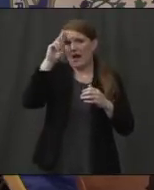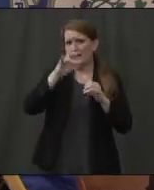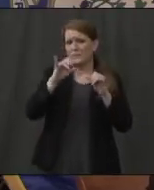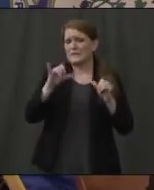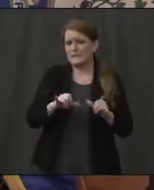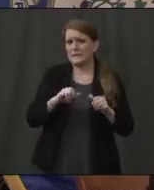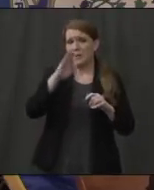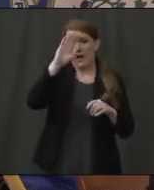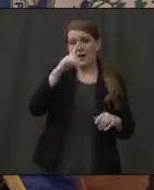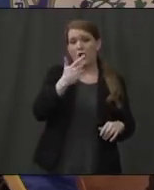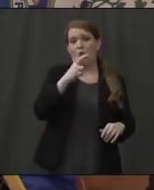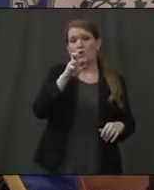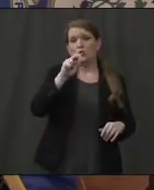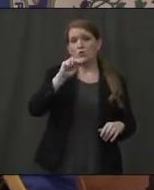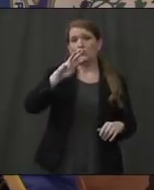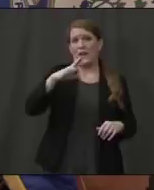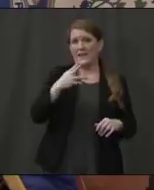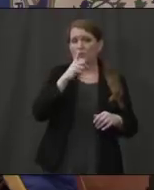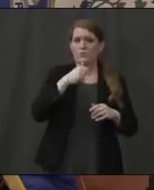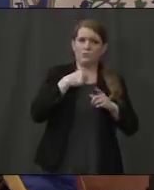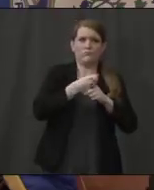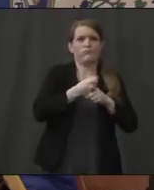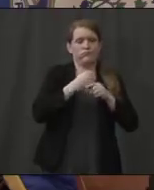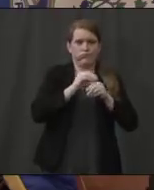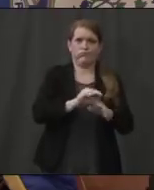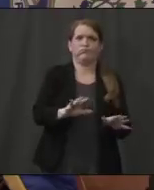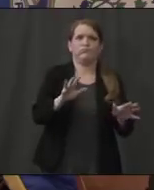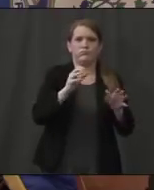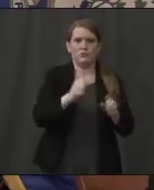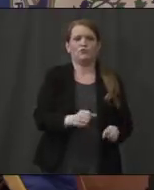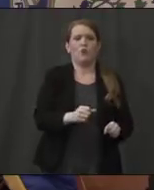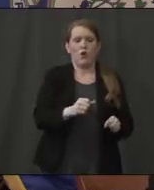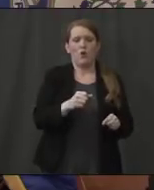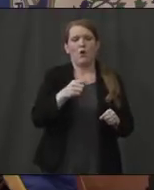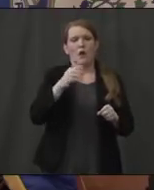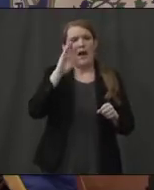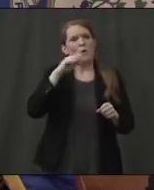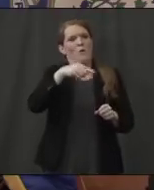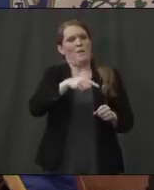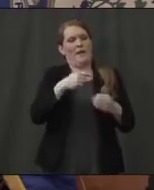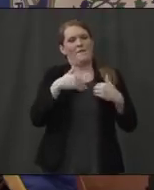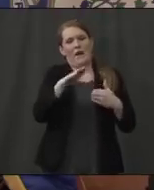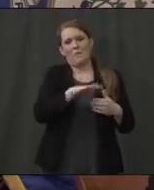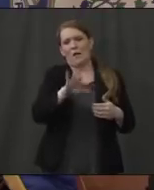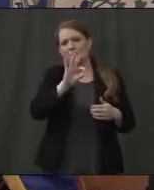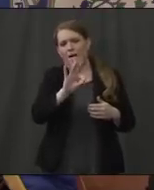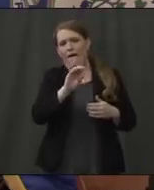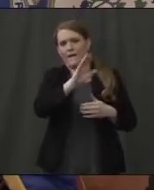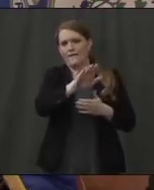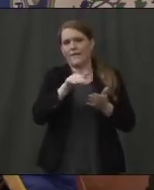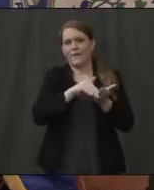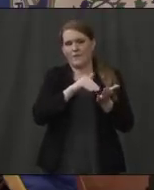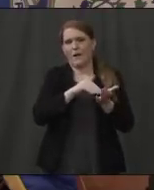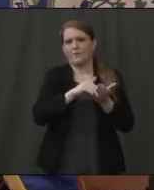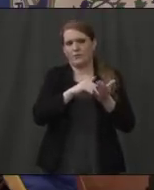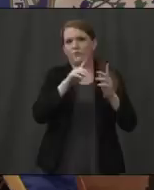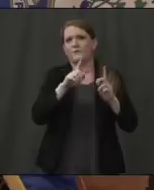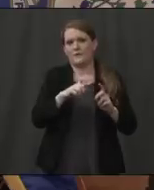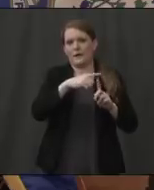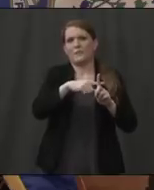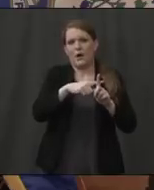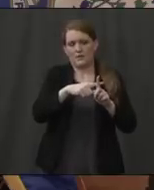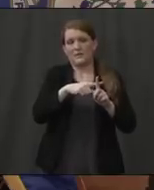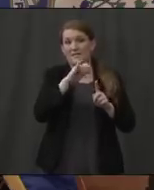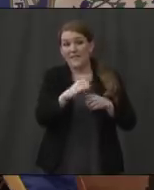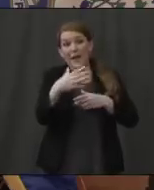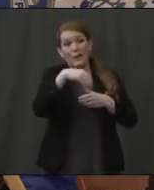they've had about 9 of their physicians test positive, including a number of emergency